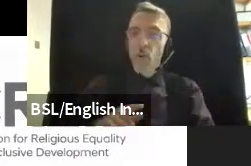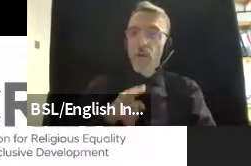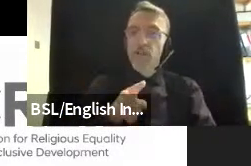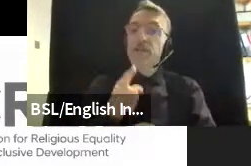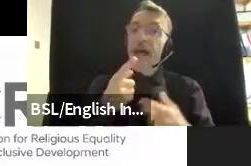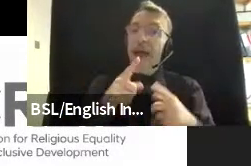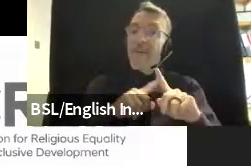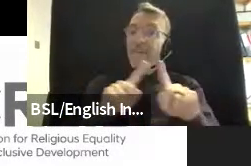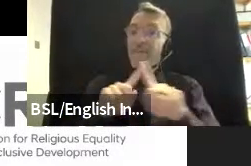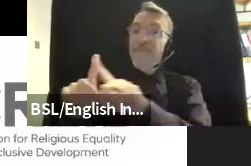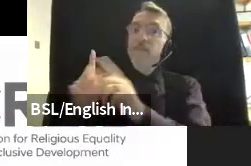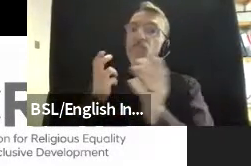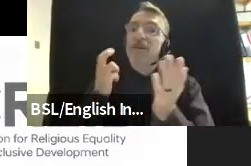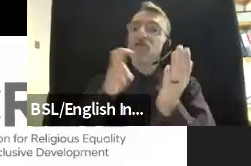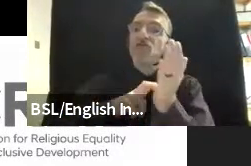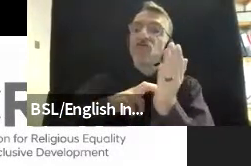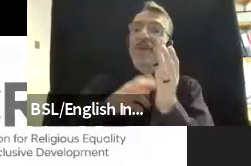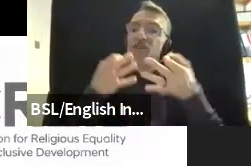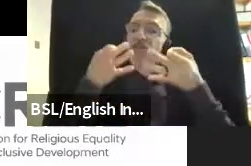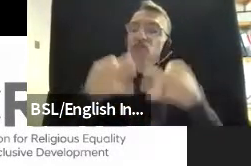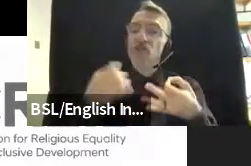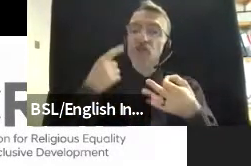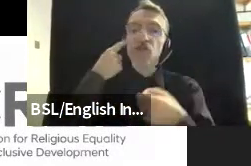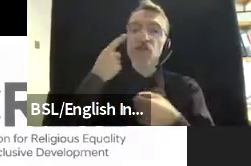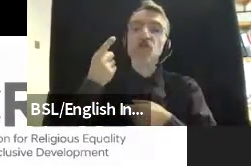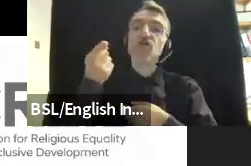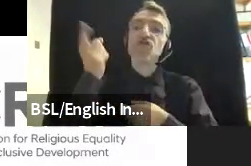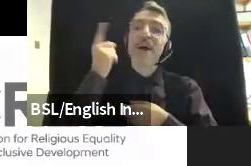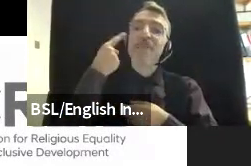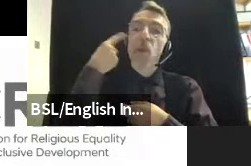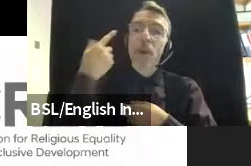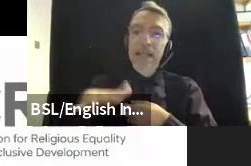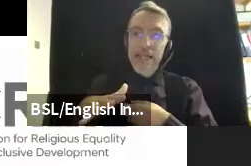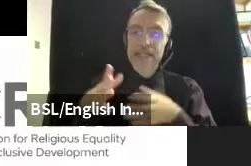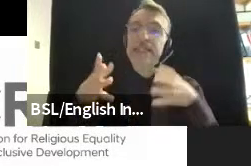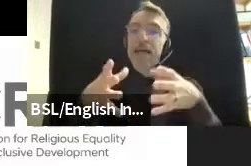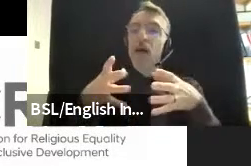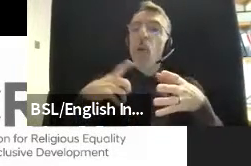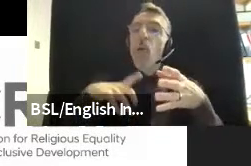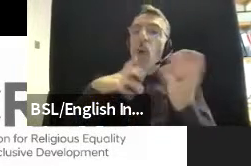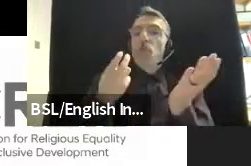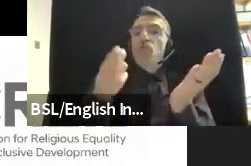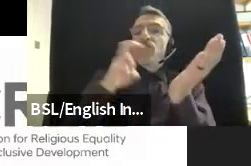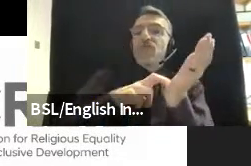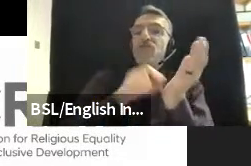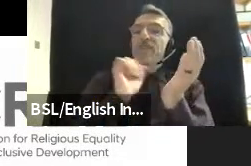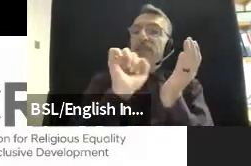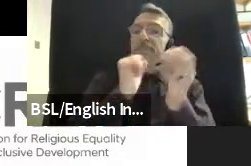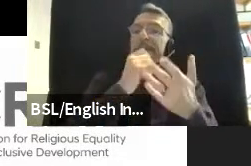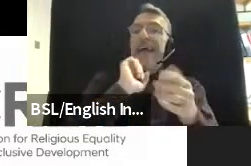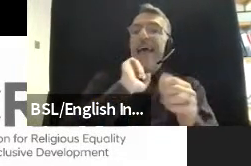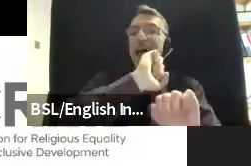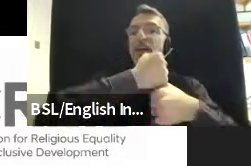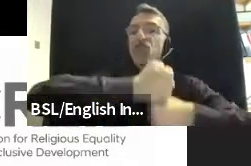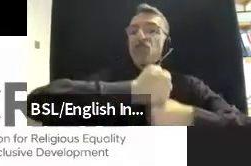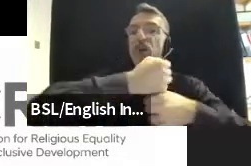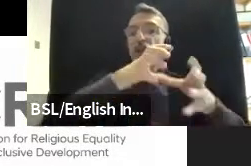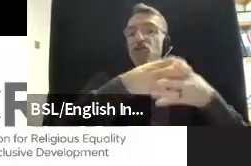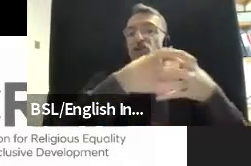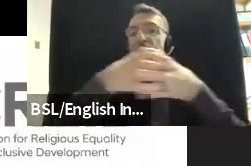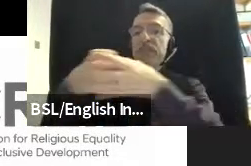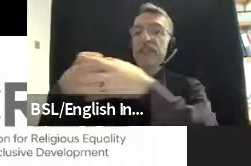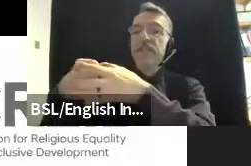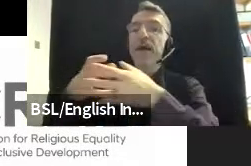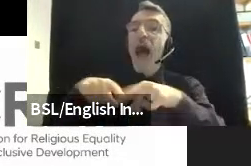barriers to registration of Jehovah's Witnesses across Uzbekistan, because they want to register their churches in other parts